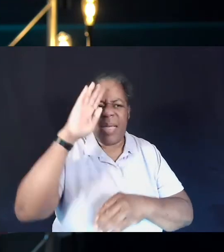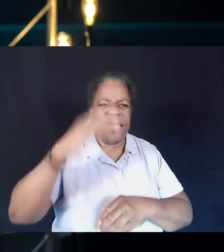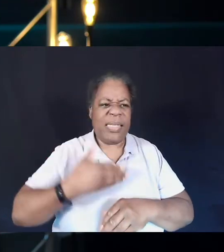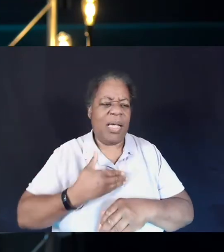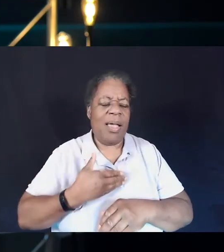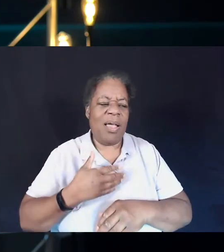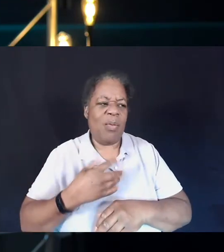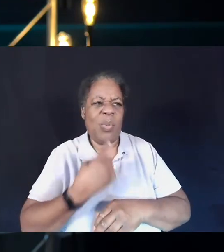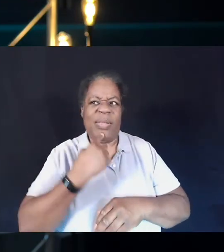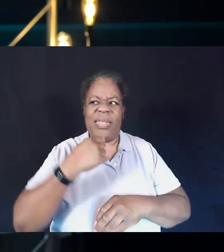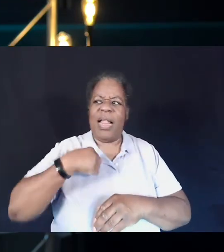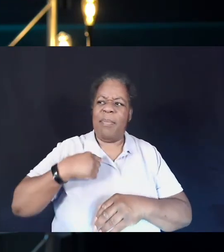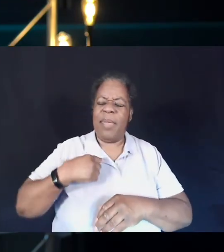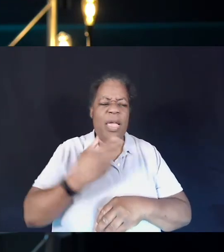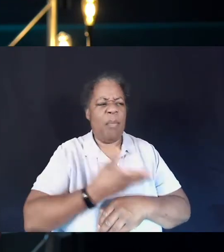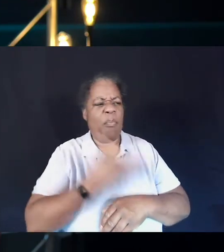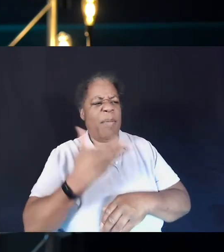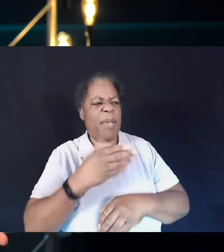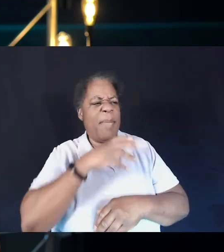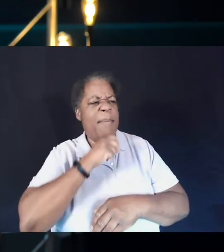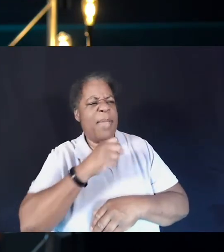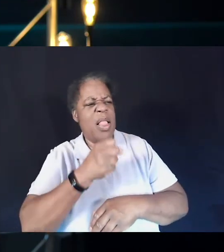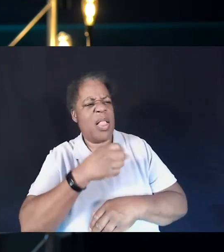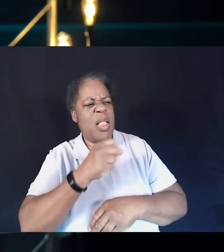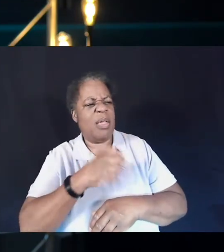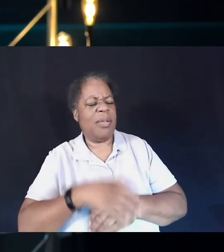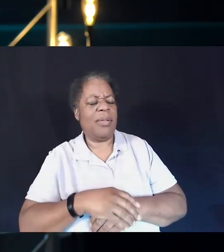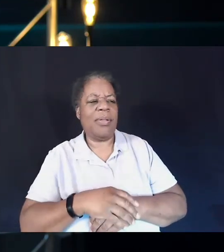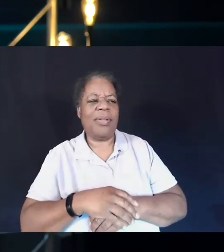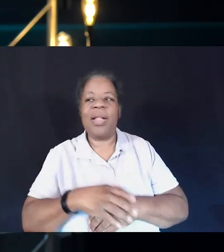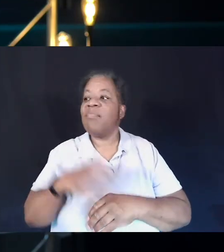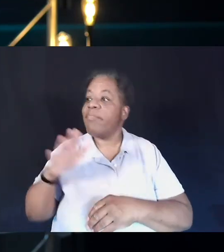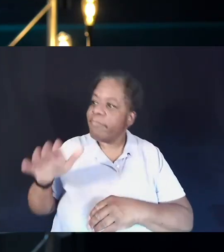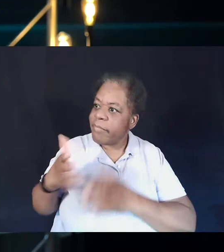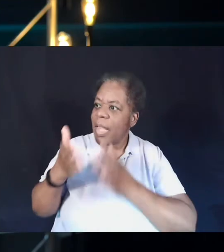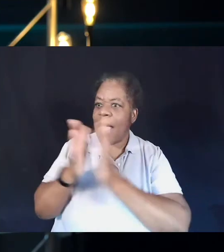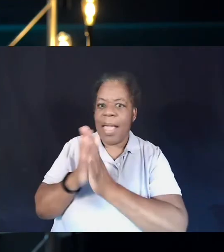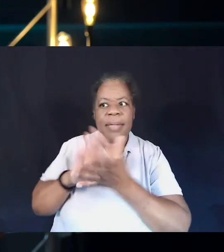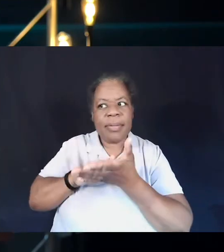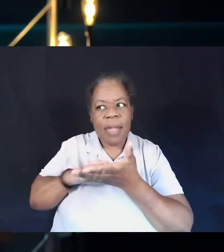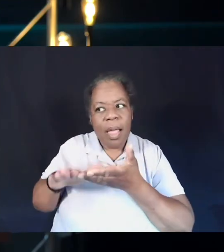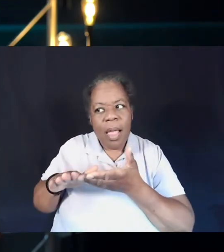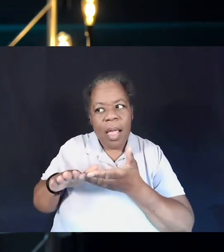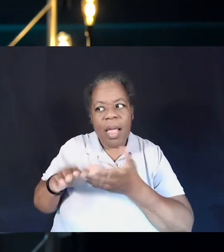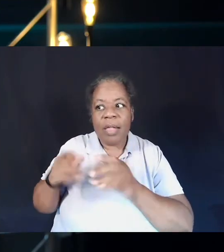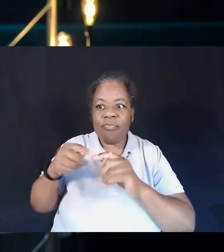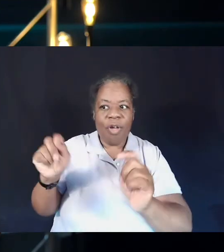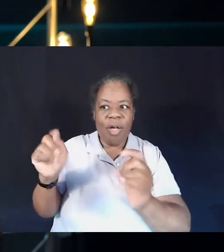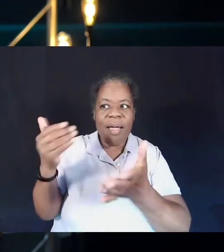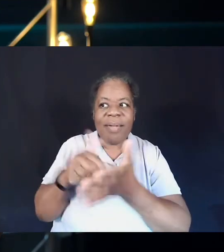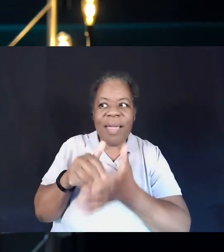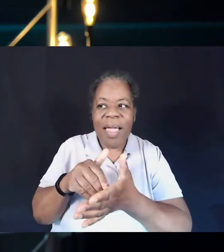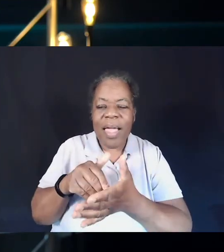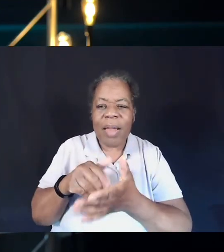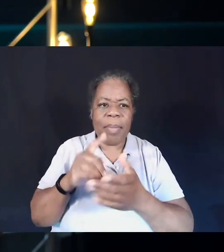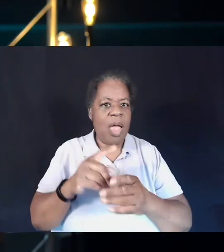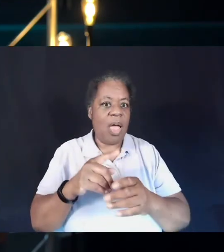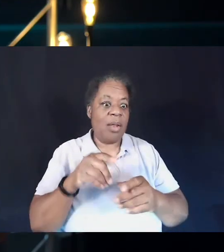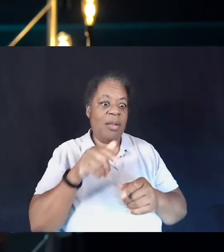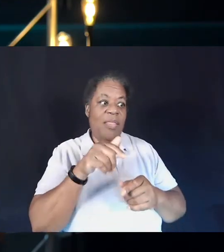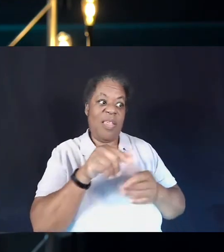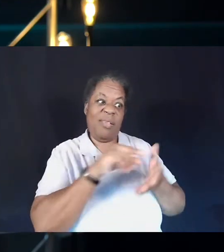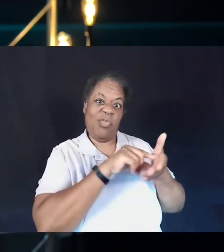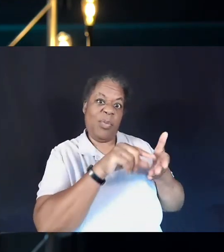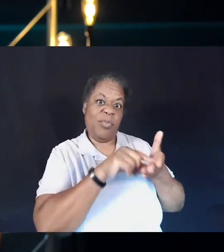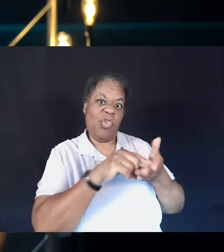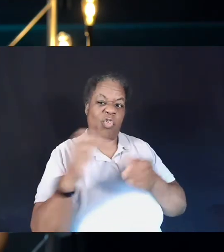to have a conversation with him. Okay, can we try that again? Can you ask nicely, this and that? But that's what this is. This is strong language being used.